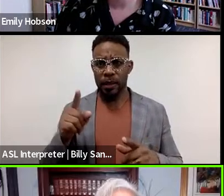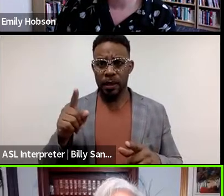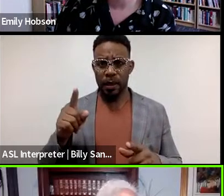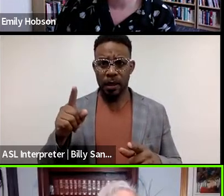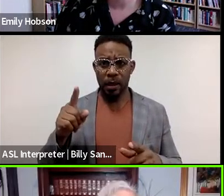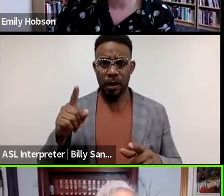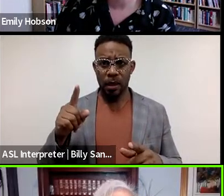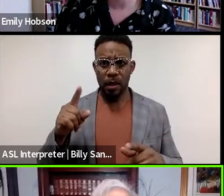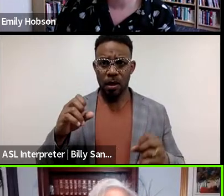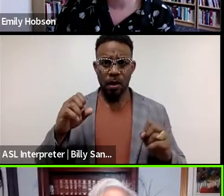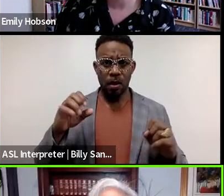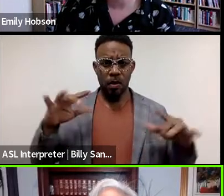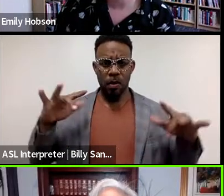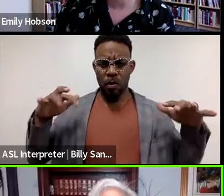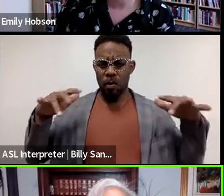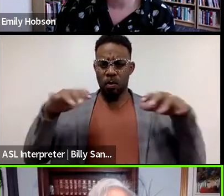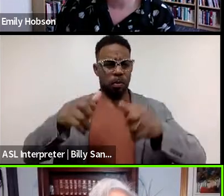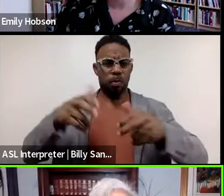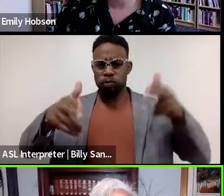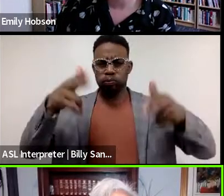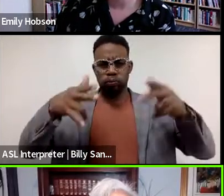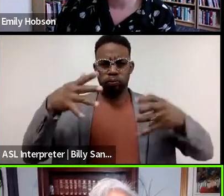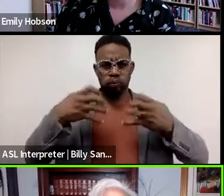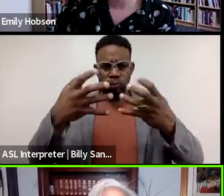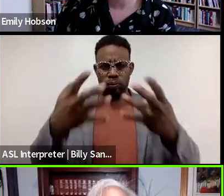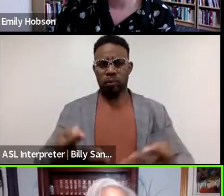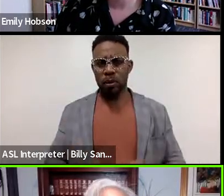a fusillade of bullets in her.